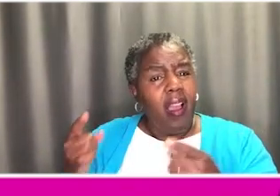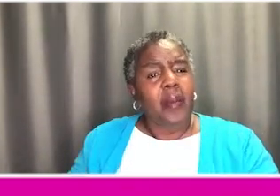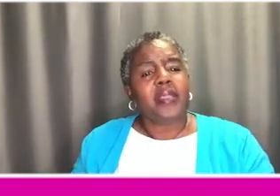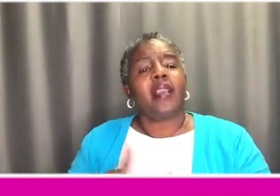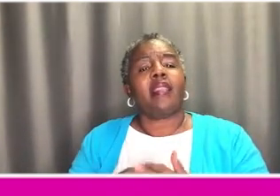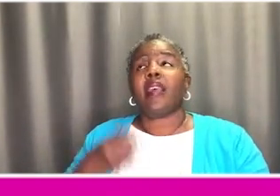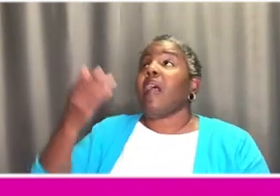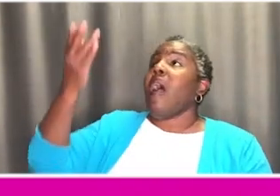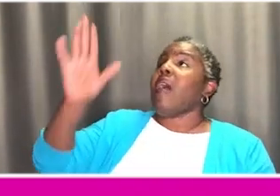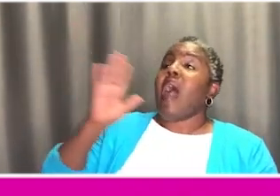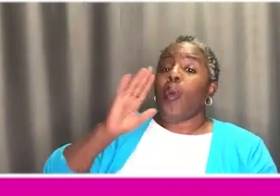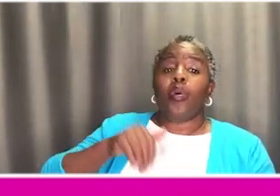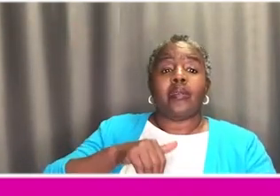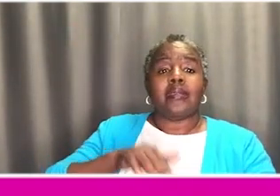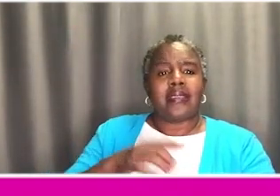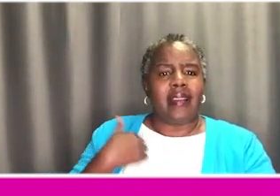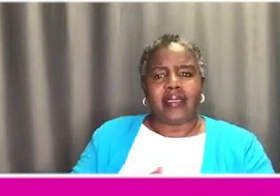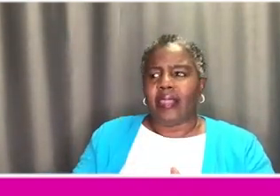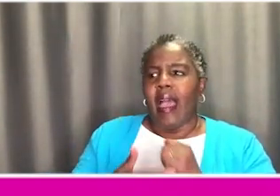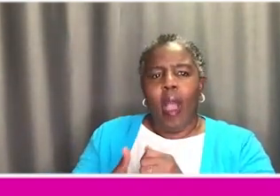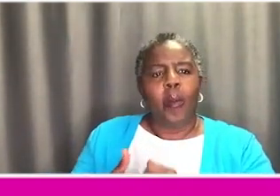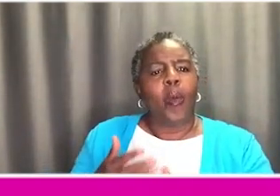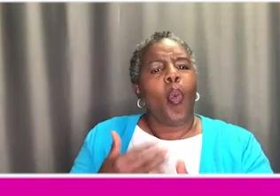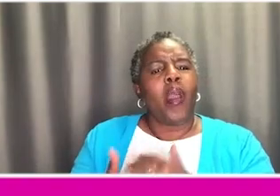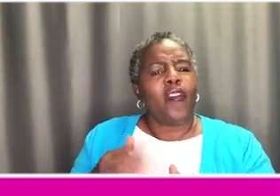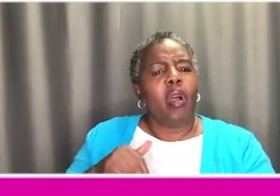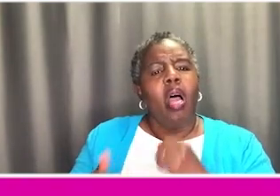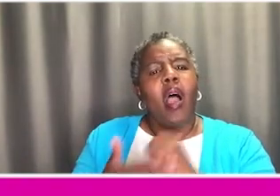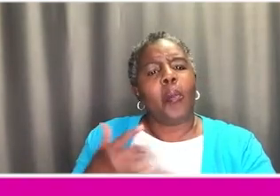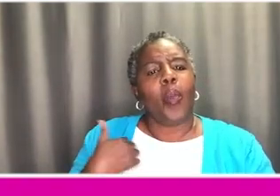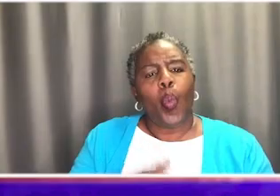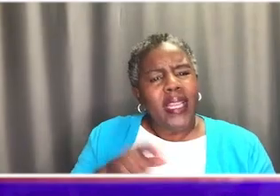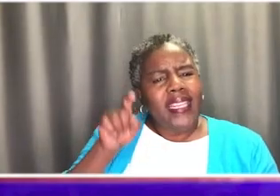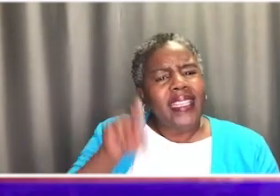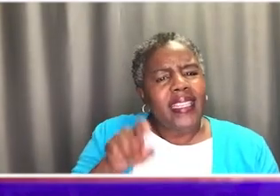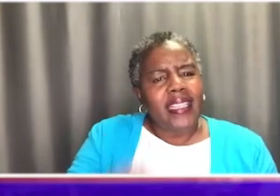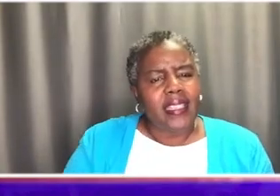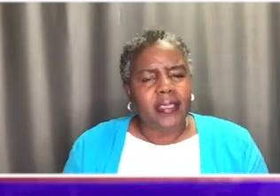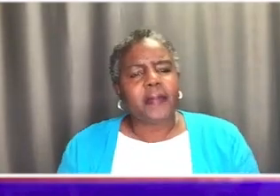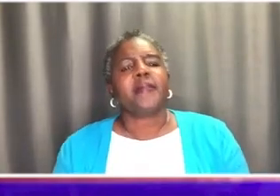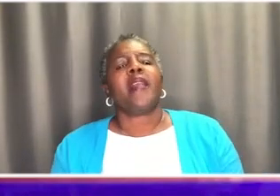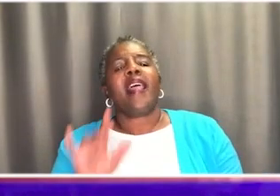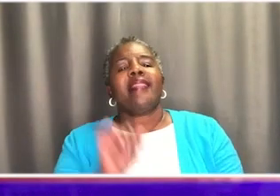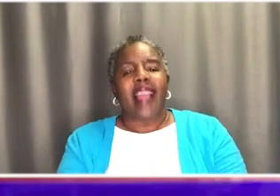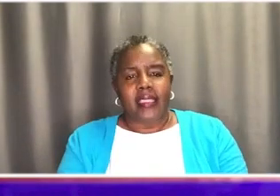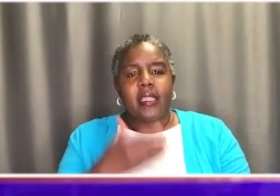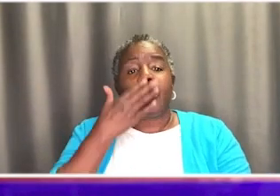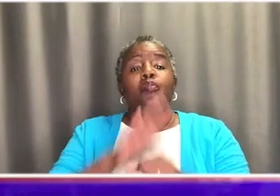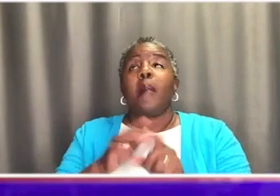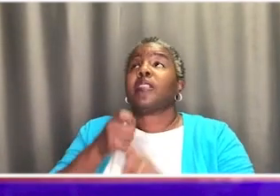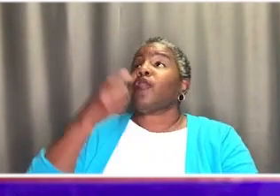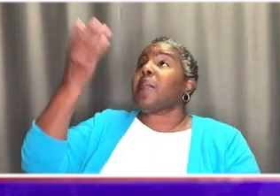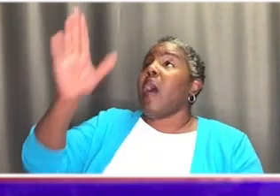God will send us the help we need. That is God's promise.